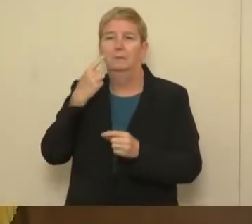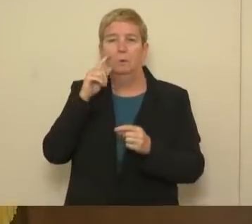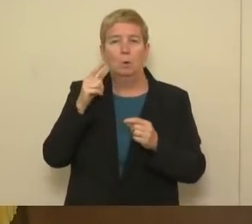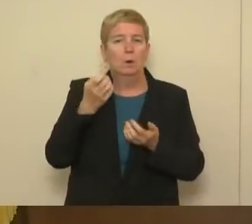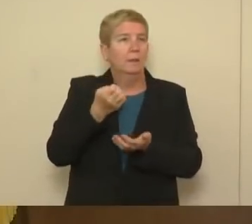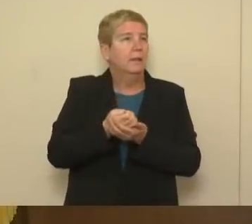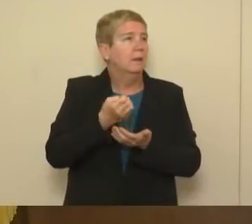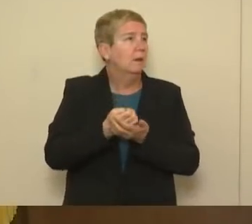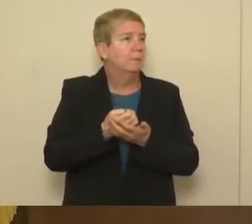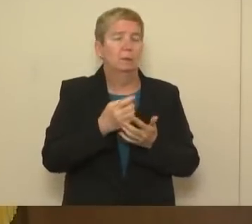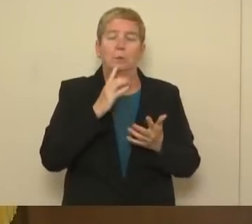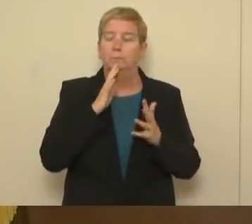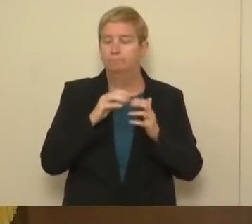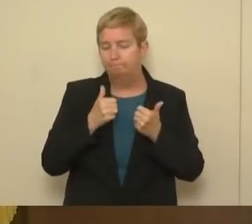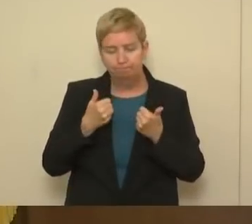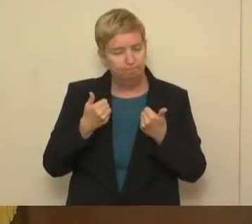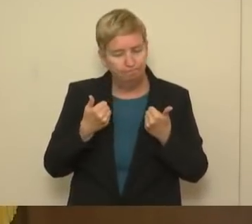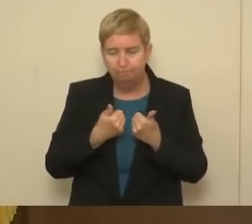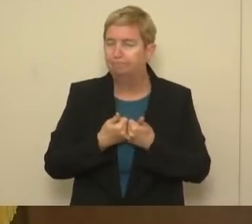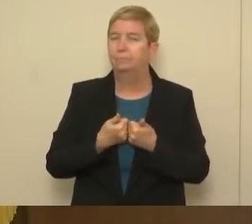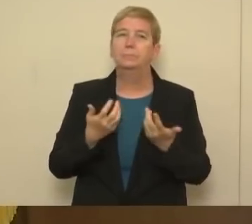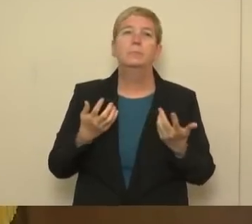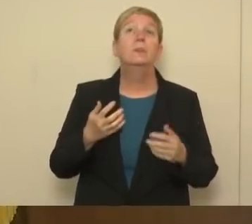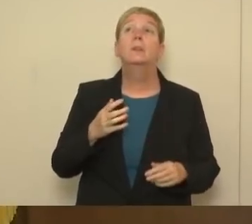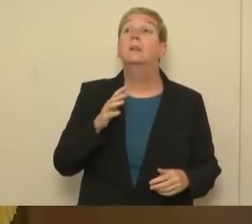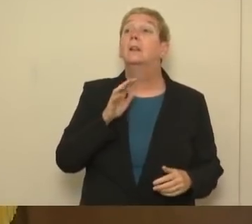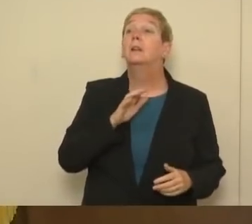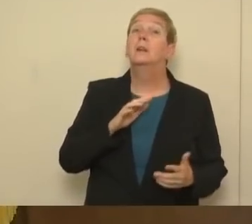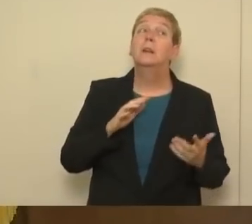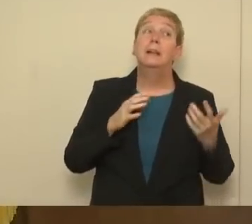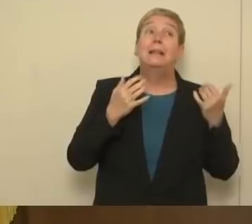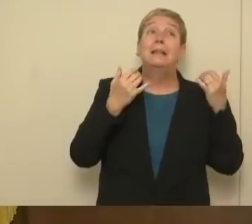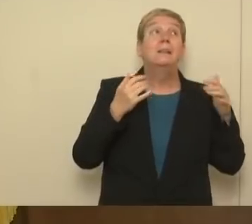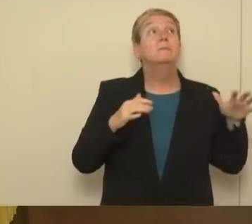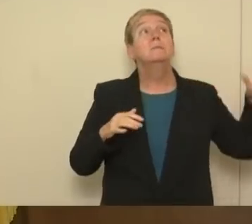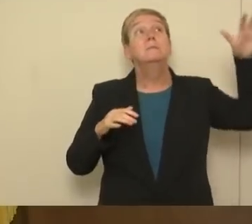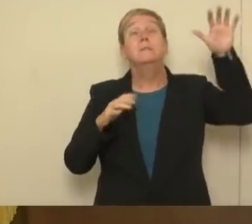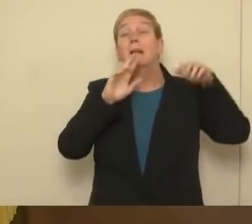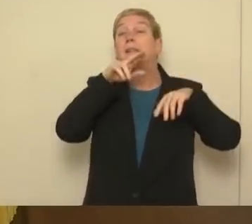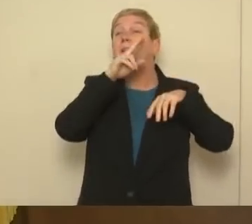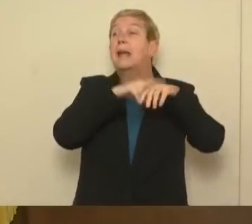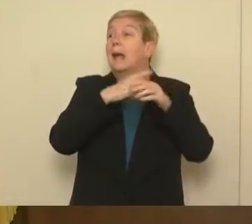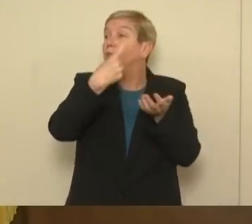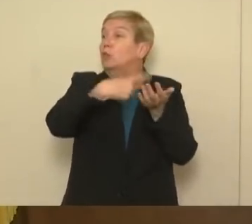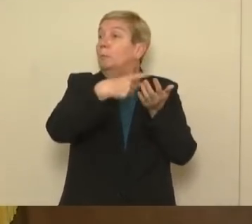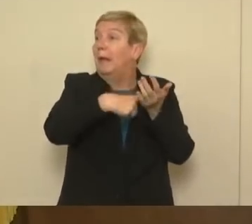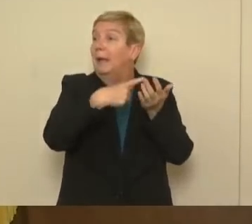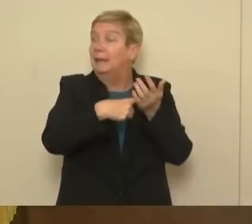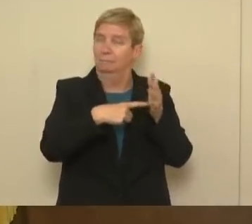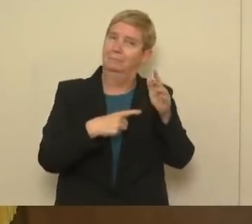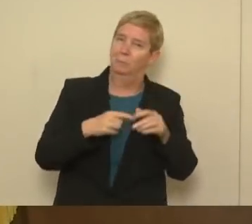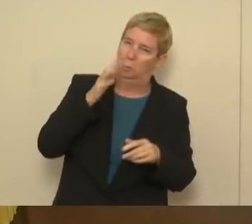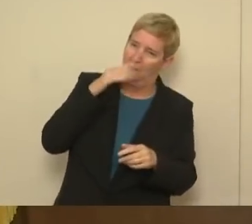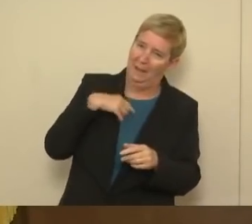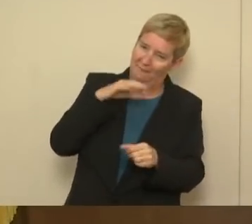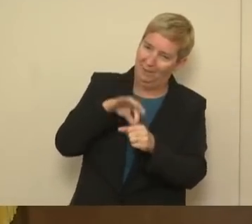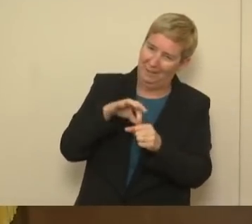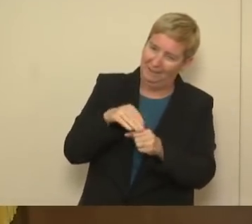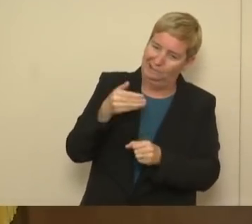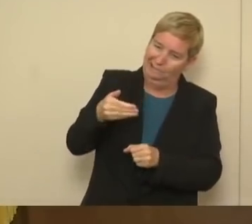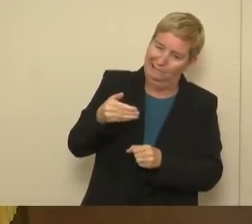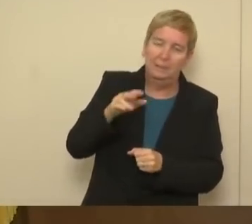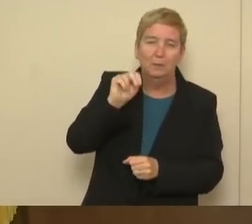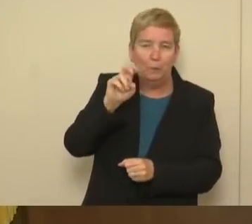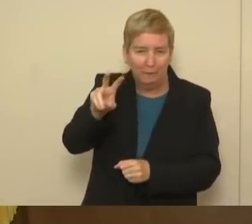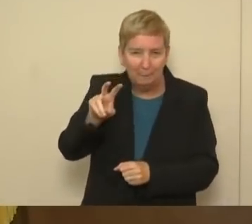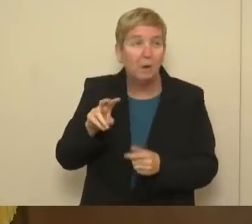I have to say that in the national debate, as we have an election, people might have heard coming in November, we're going